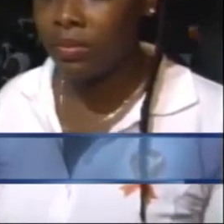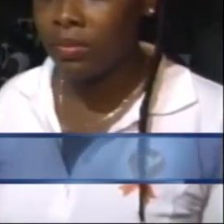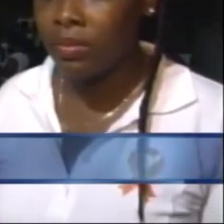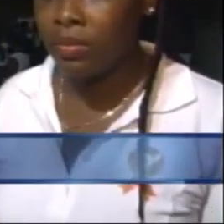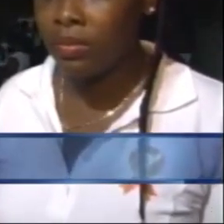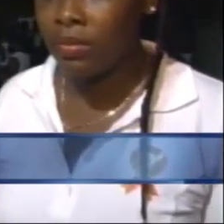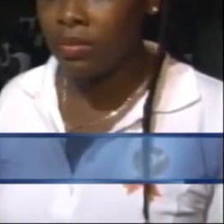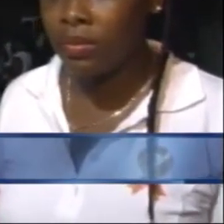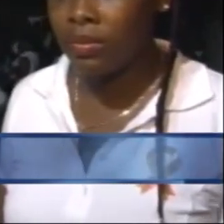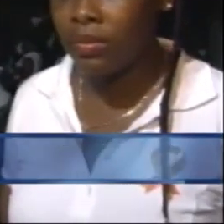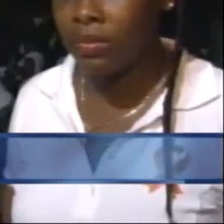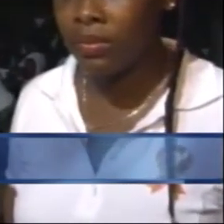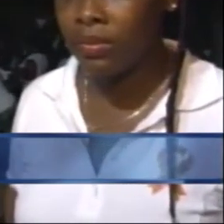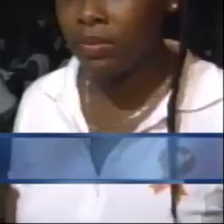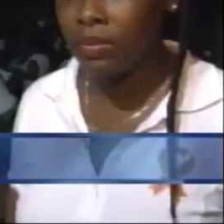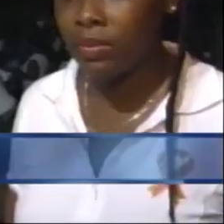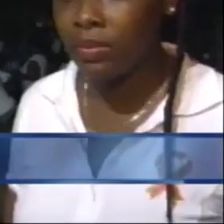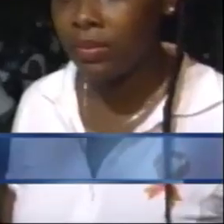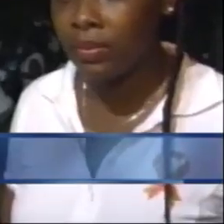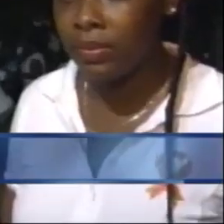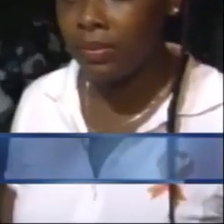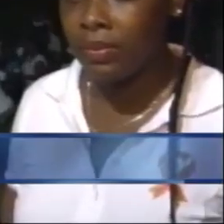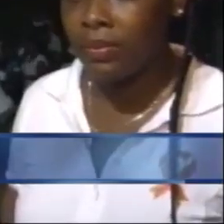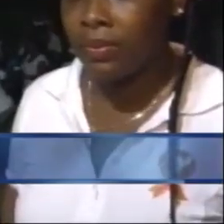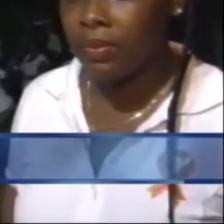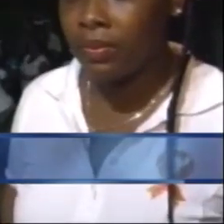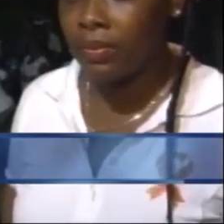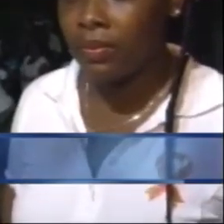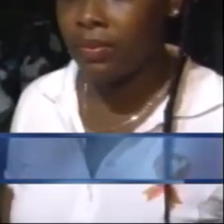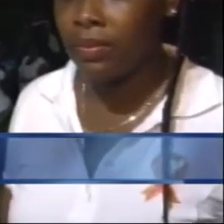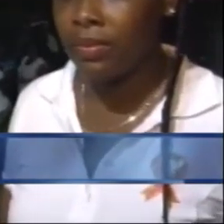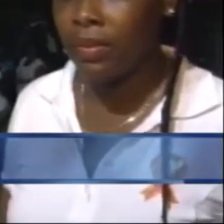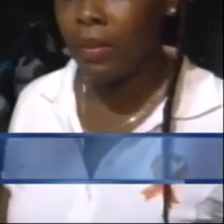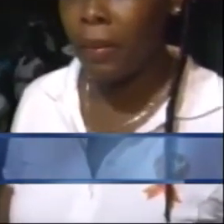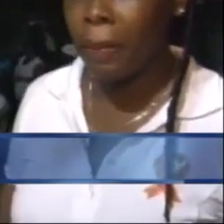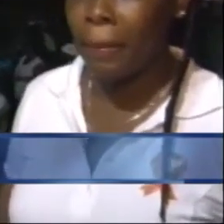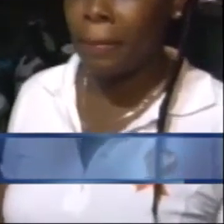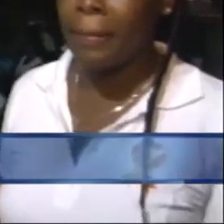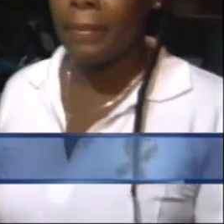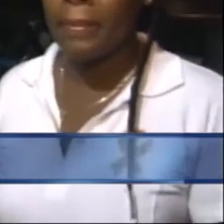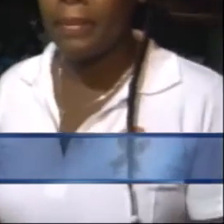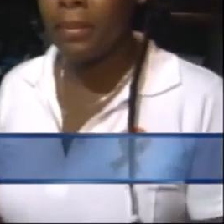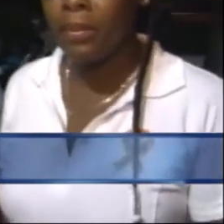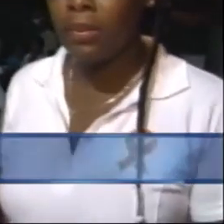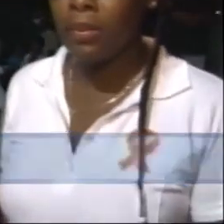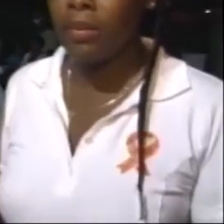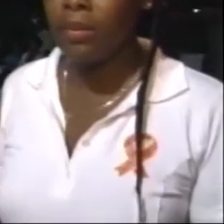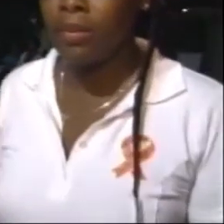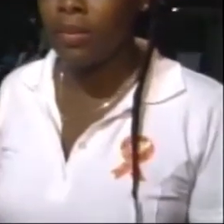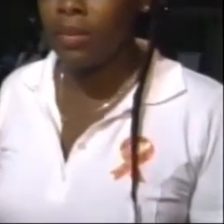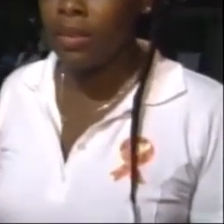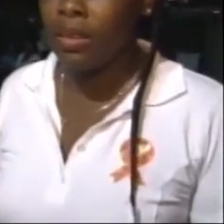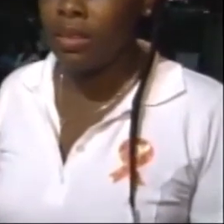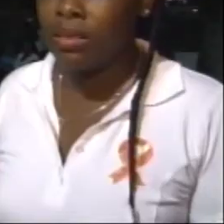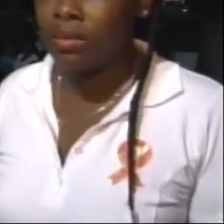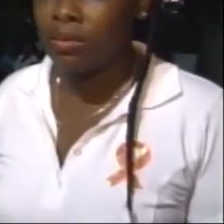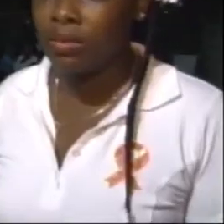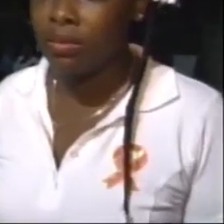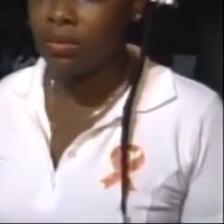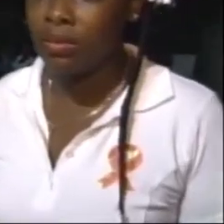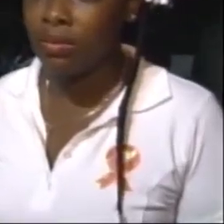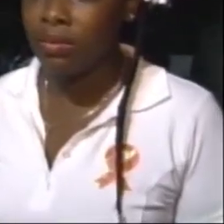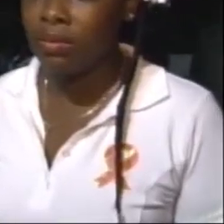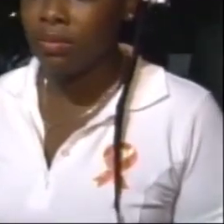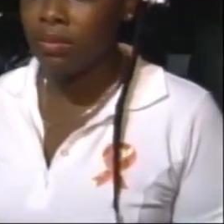US plus, so that's one hold up. And otherwise than that, she can't get a treatment here in Barbados, and we got to find a way to